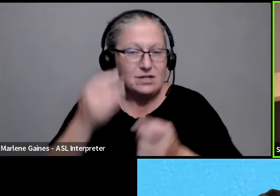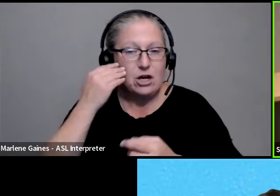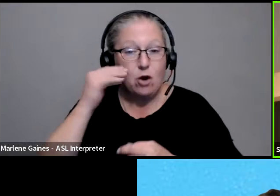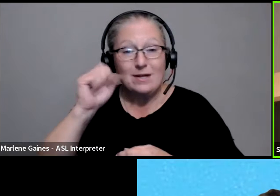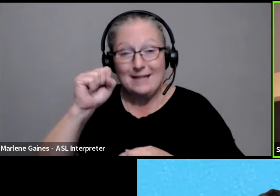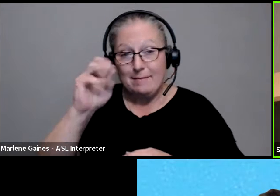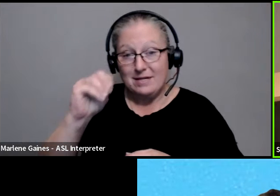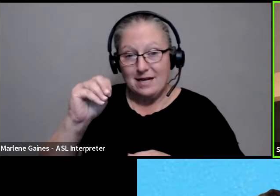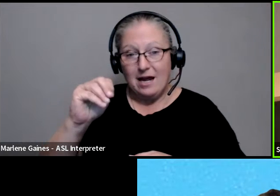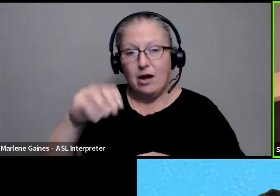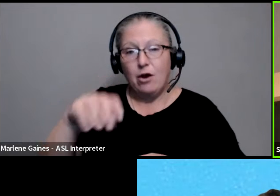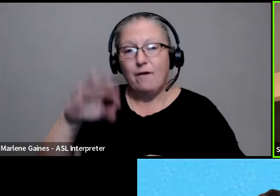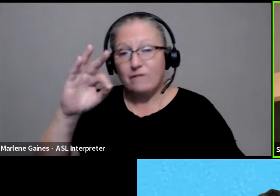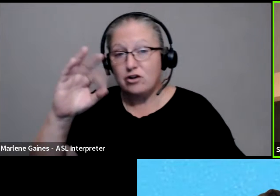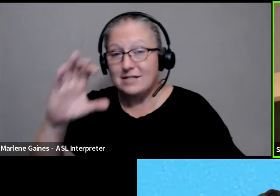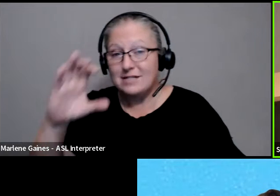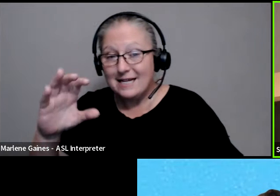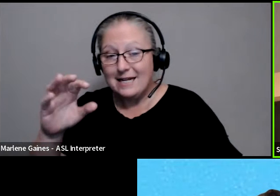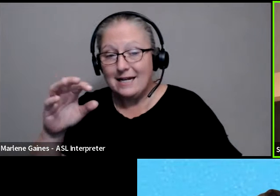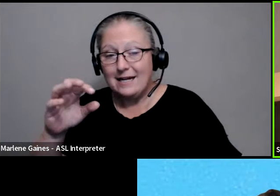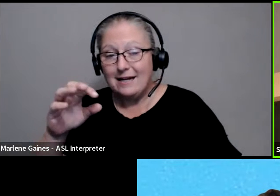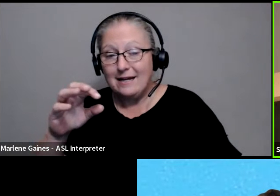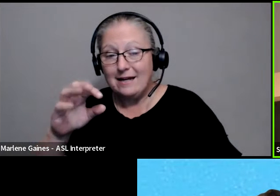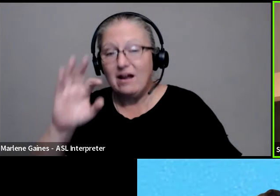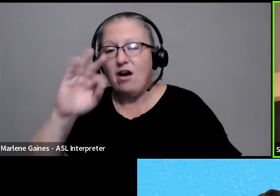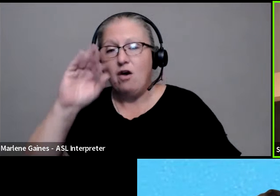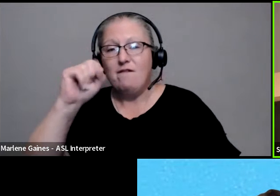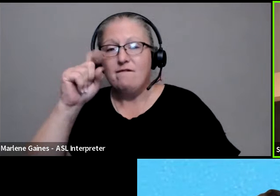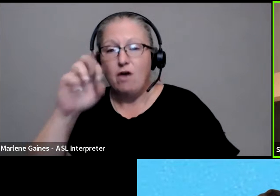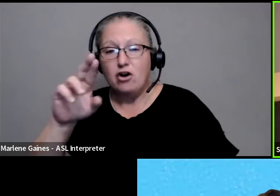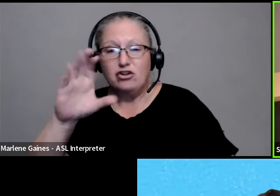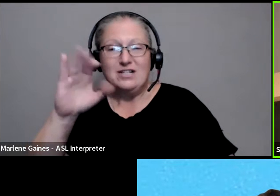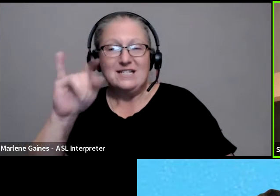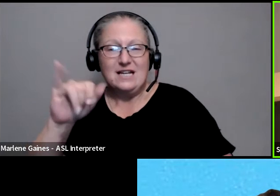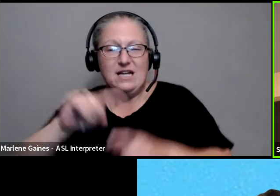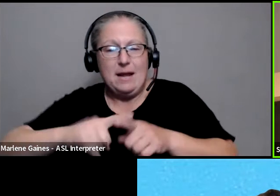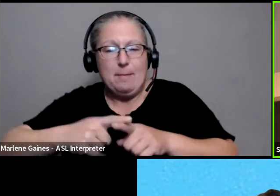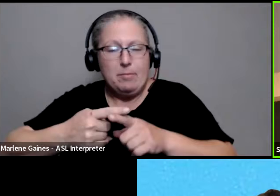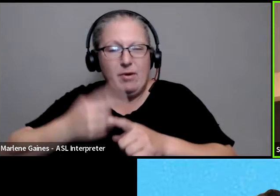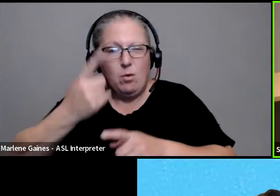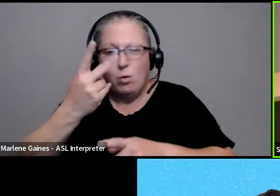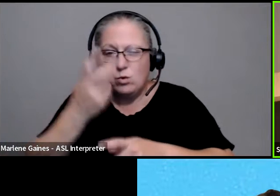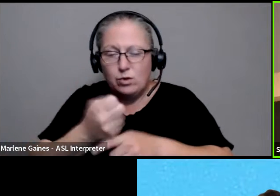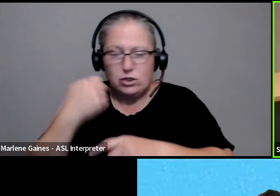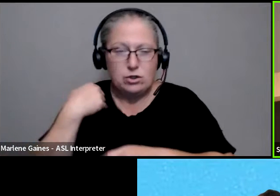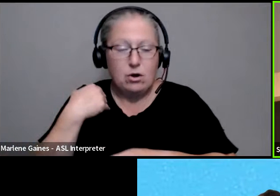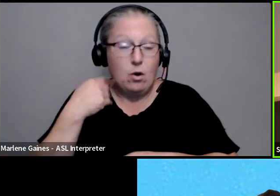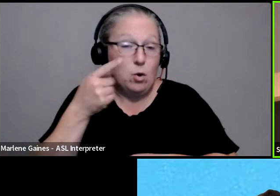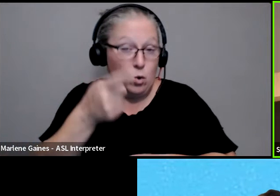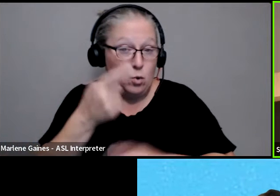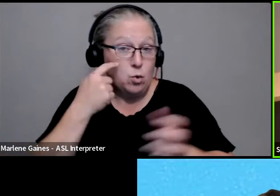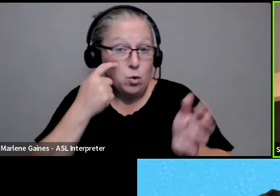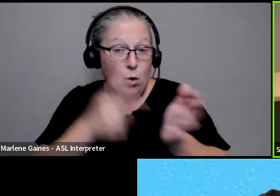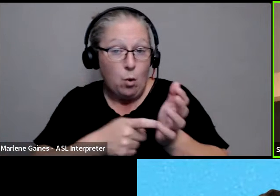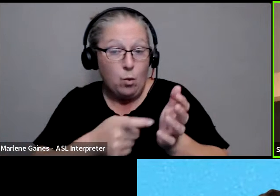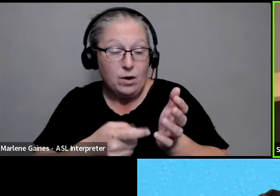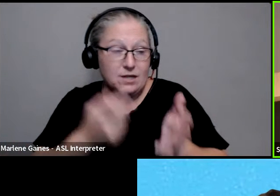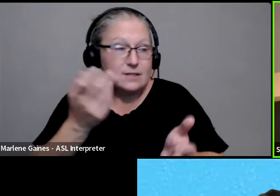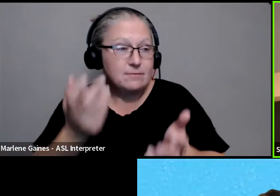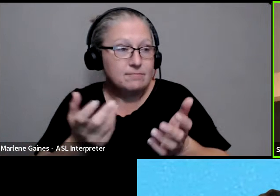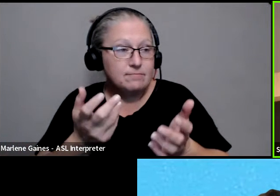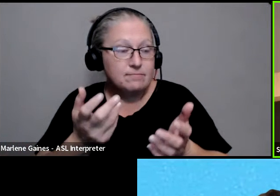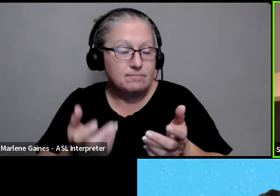Mateo Foster City implemented this 1 or 2 years ago. Are you noticing any, like, is